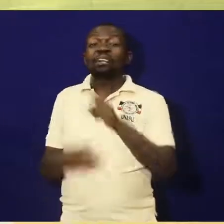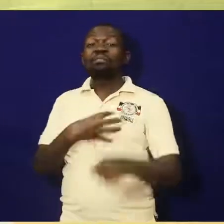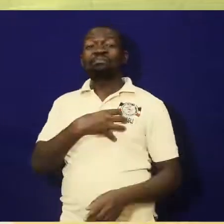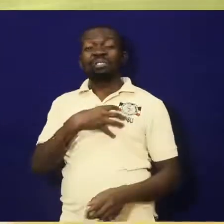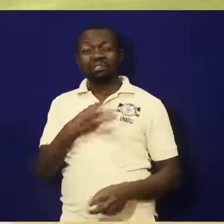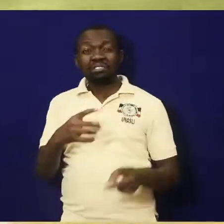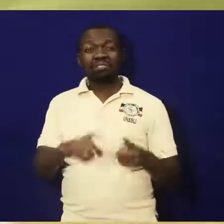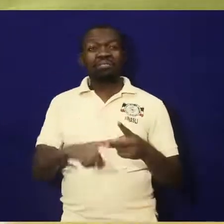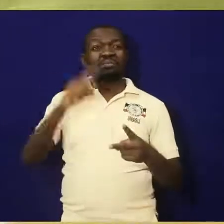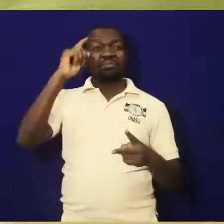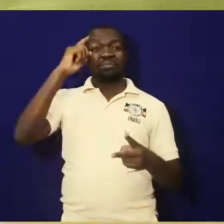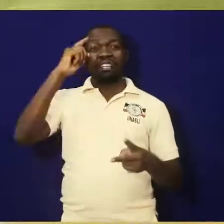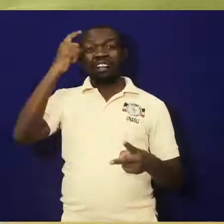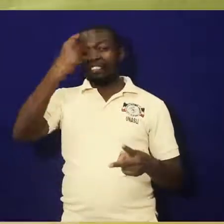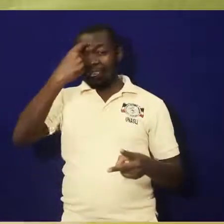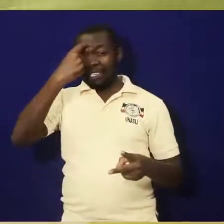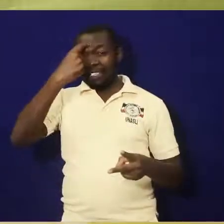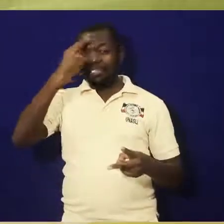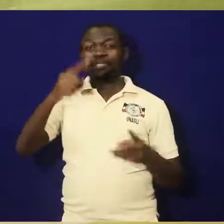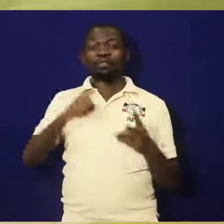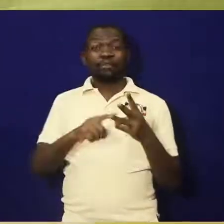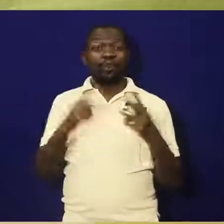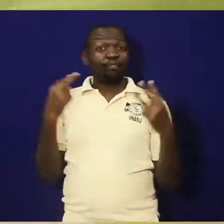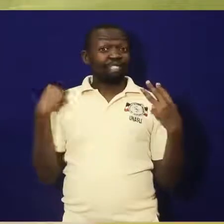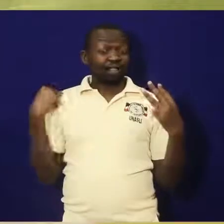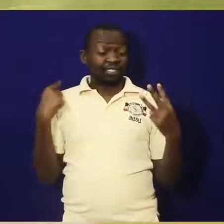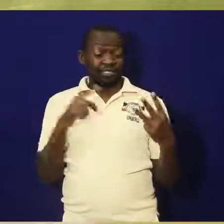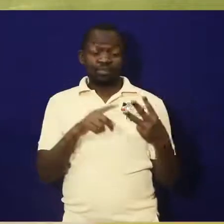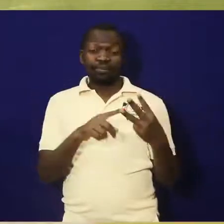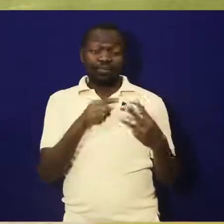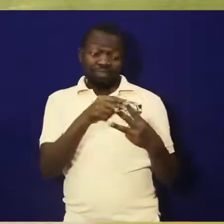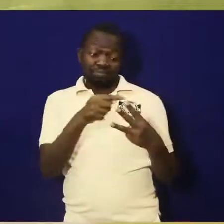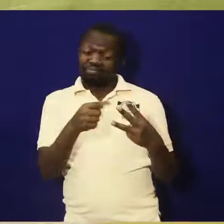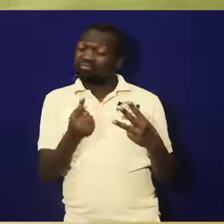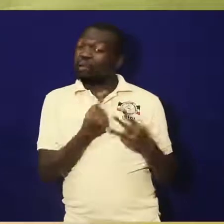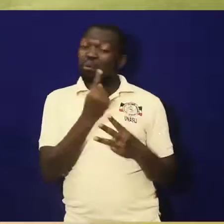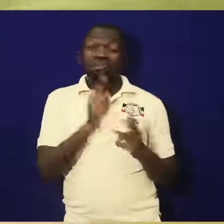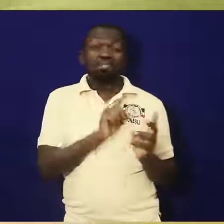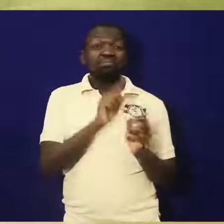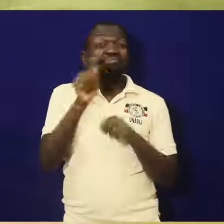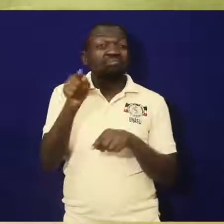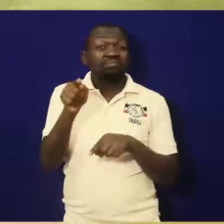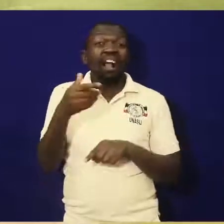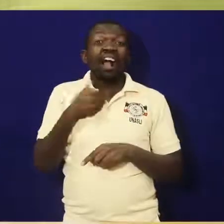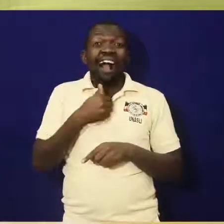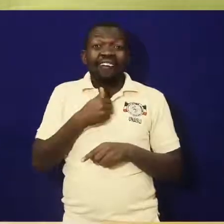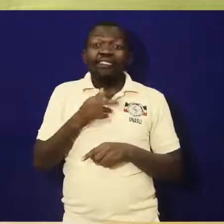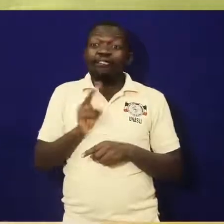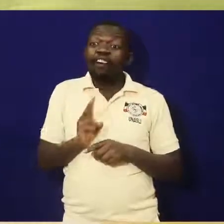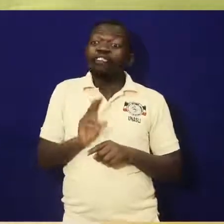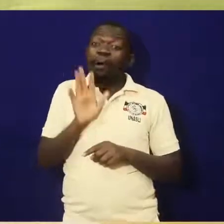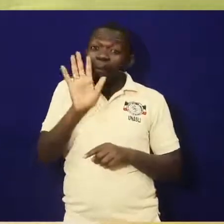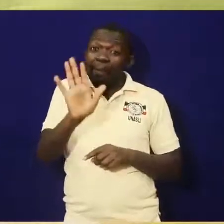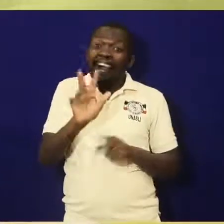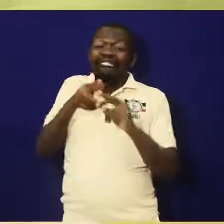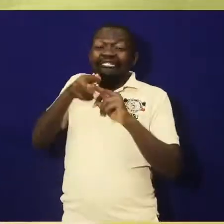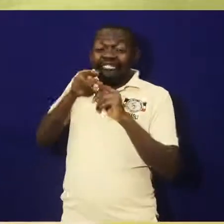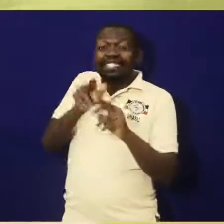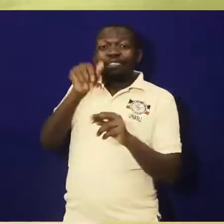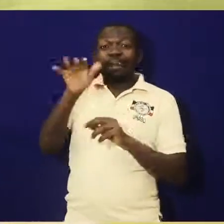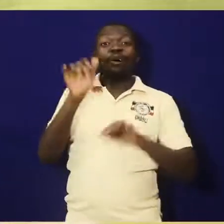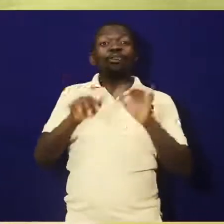government officials, actually some government officials, that would have telephone sets in their offices